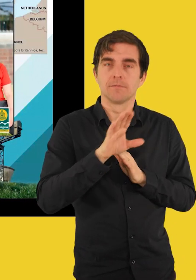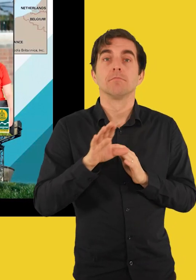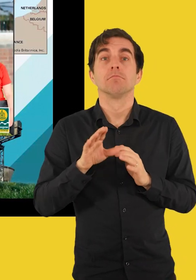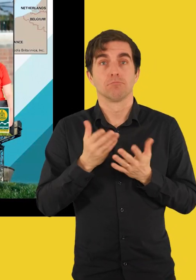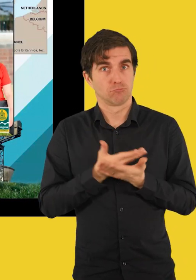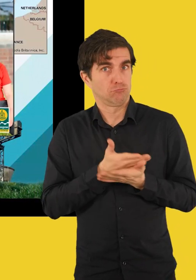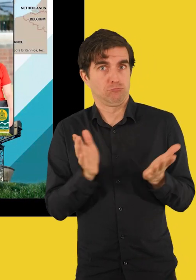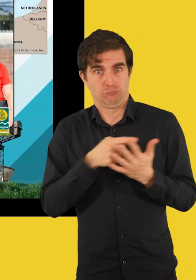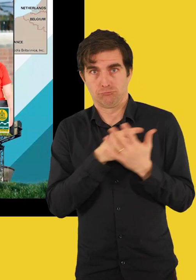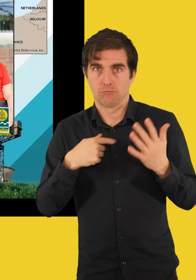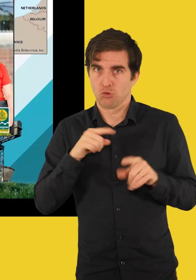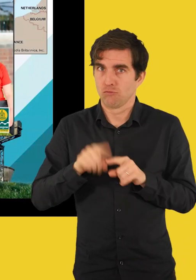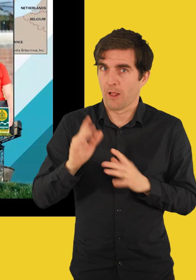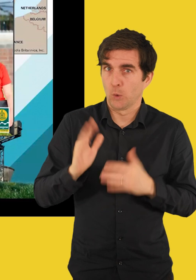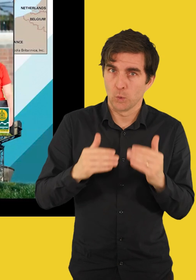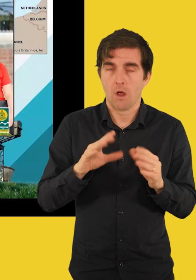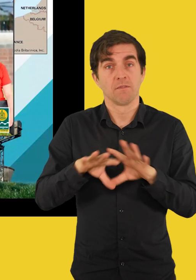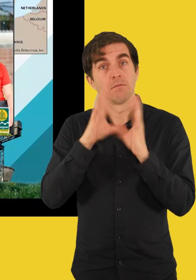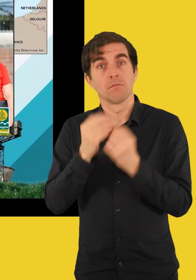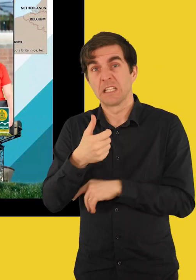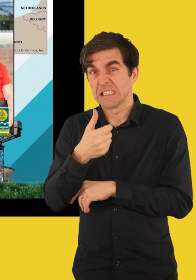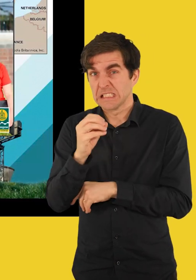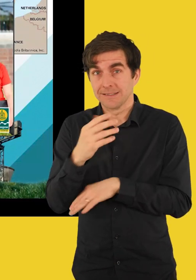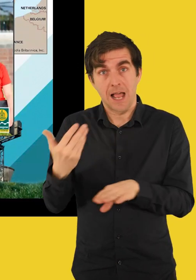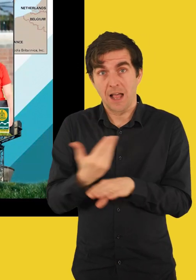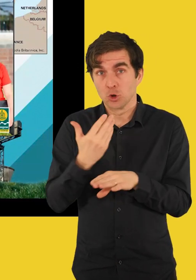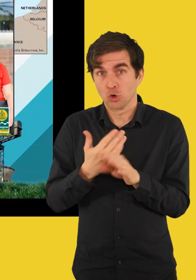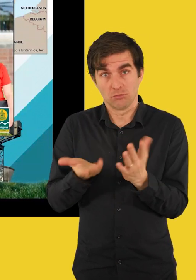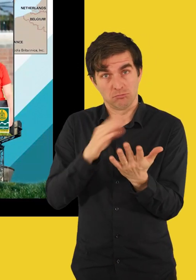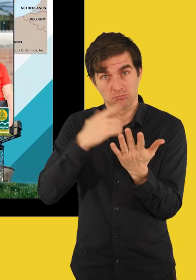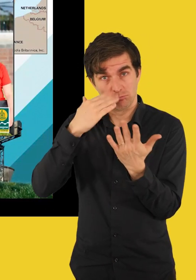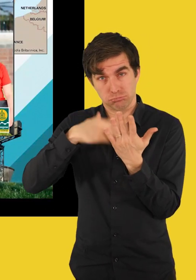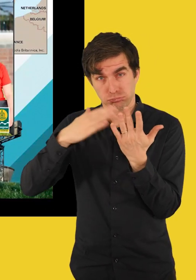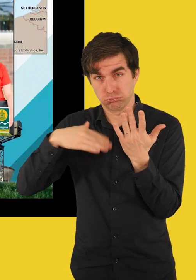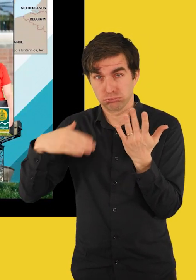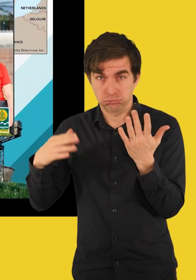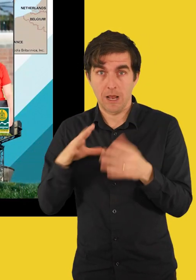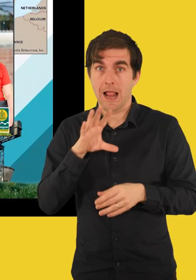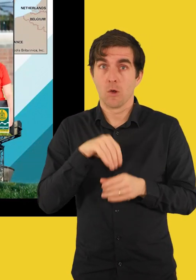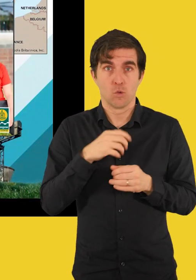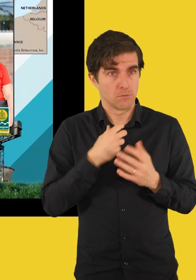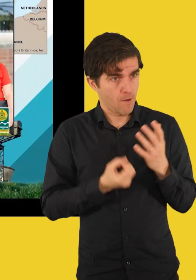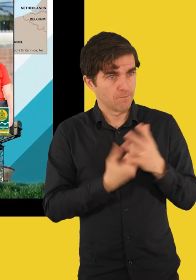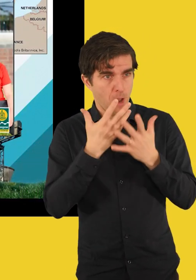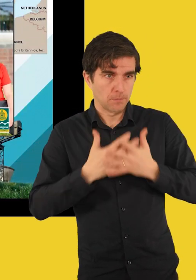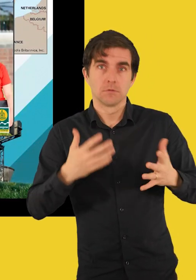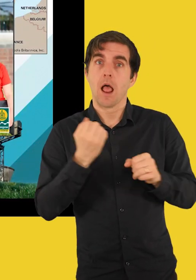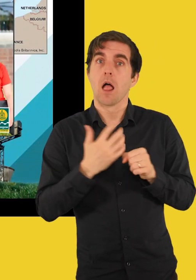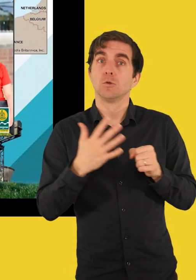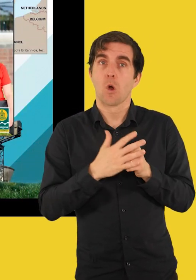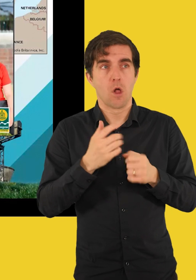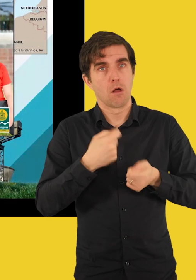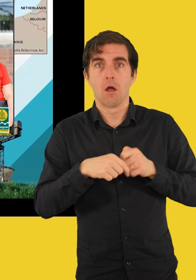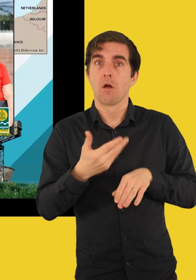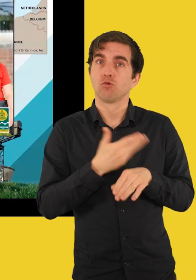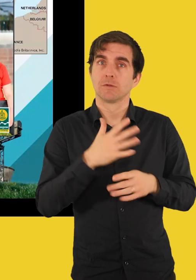really broad in what it tries to do. It includes about 60 actions that sit inside it, including the development of a Glasgow